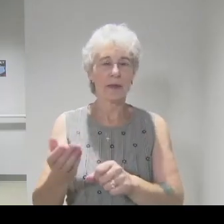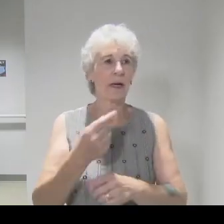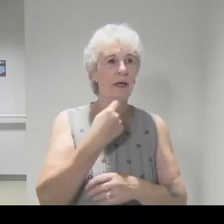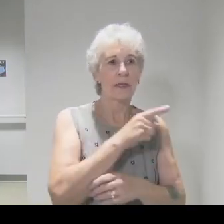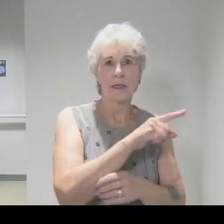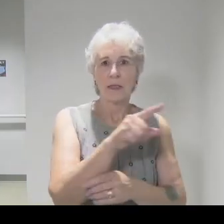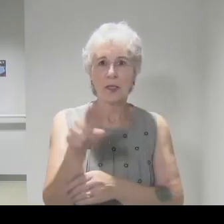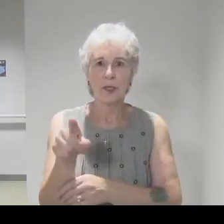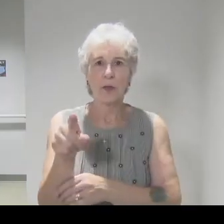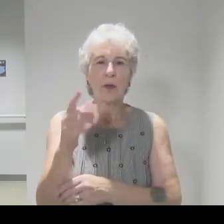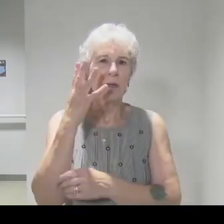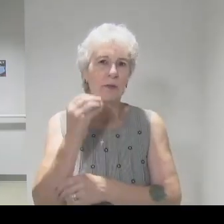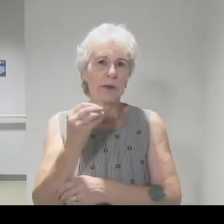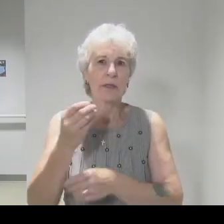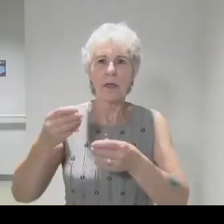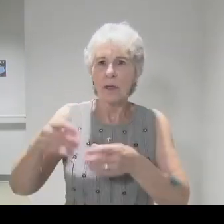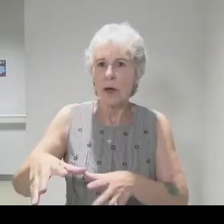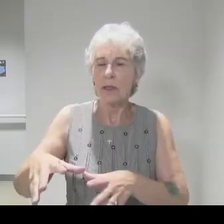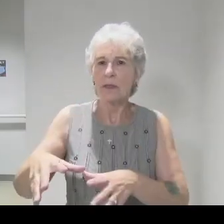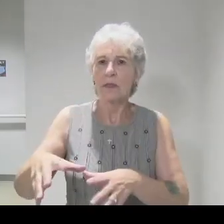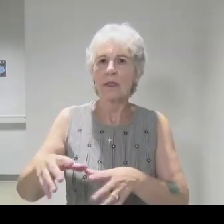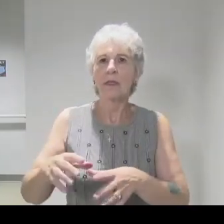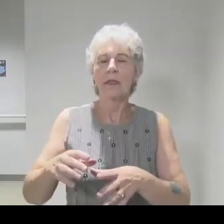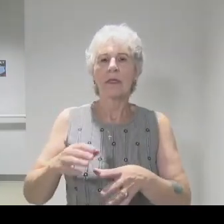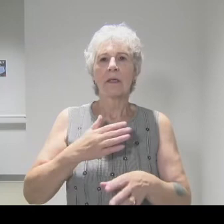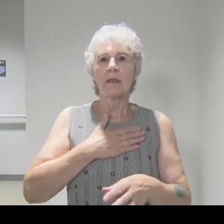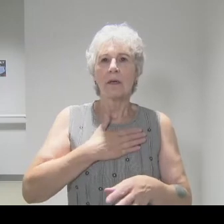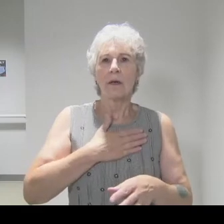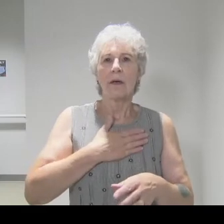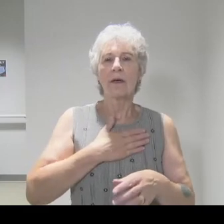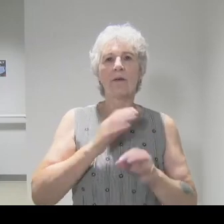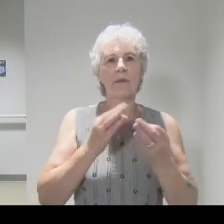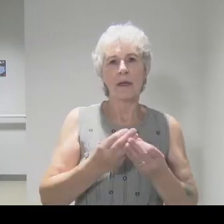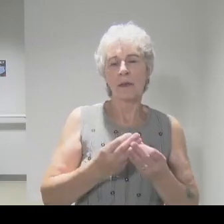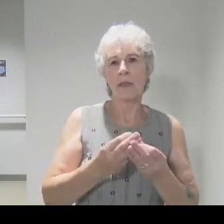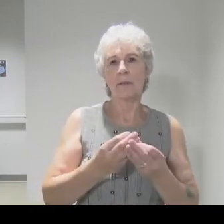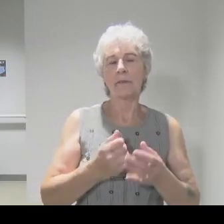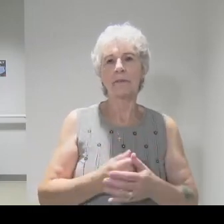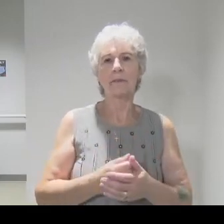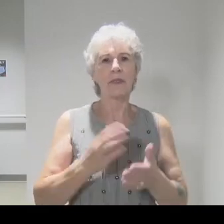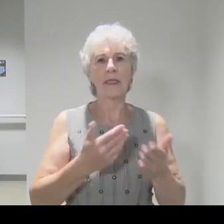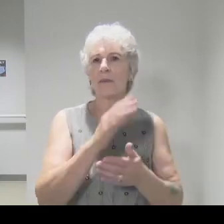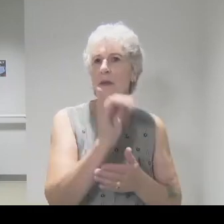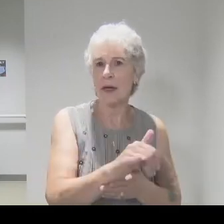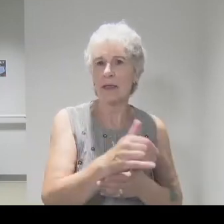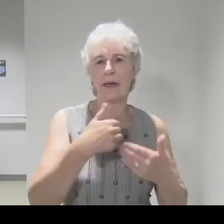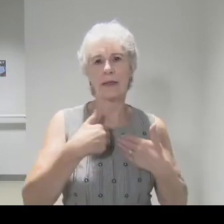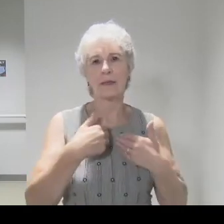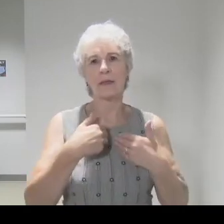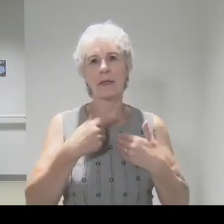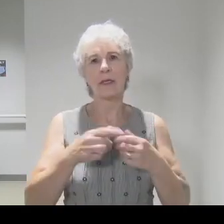experiencing the loss of loved ones in these past weeks, that even that has an eternal